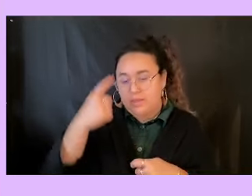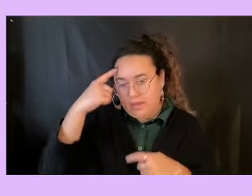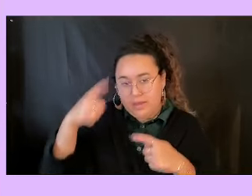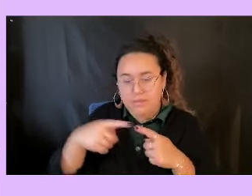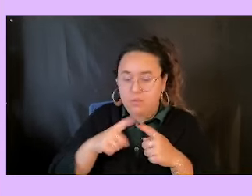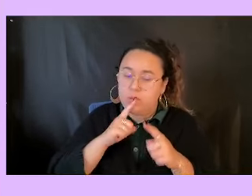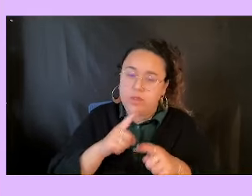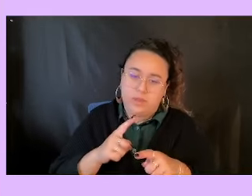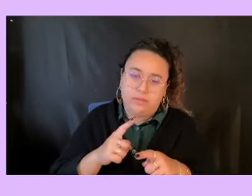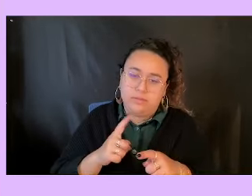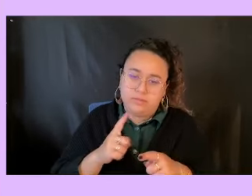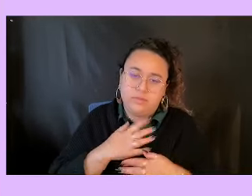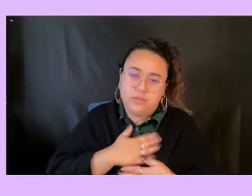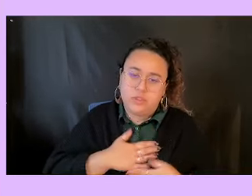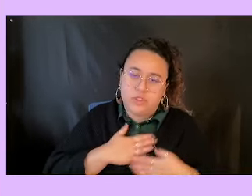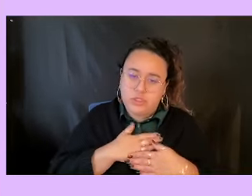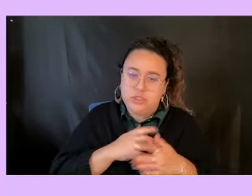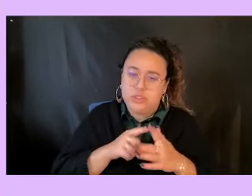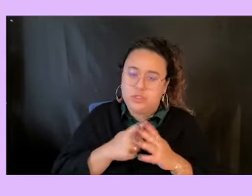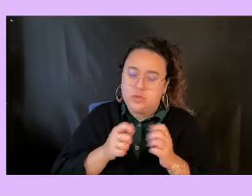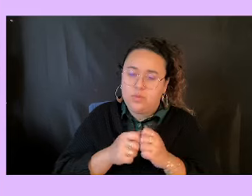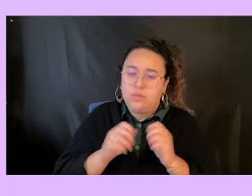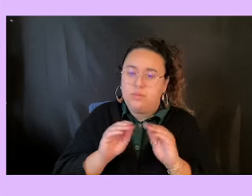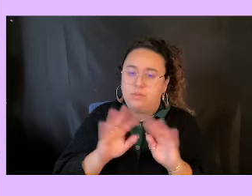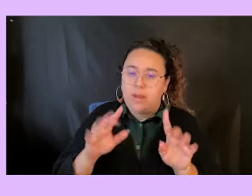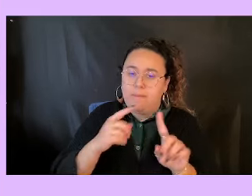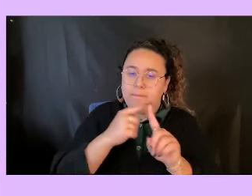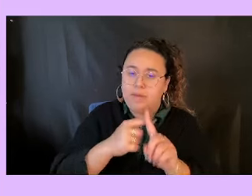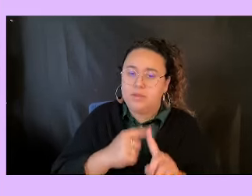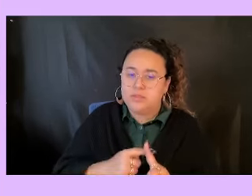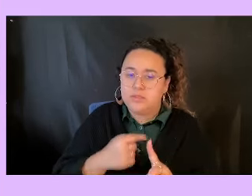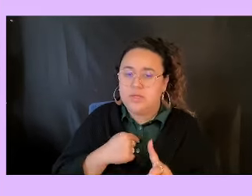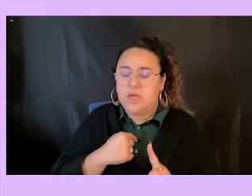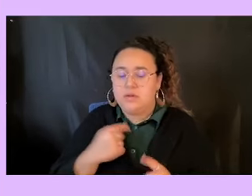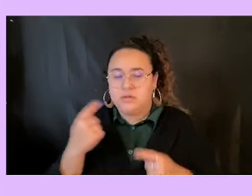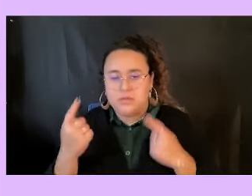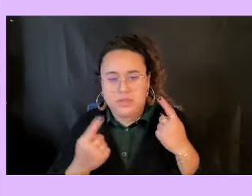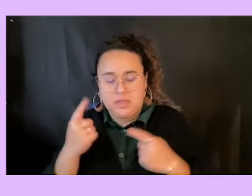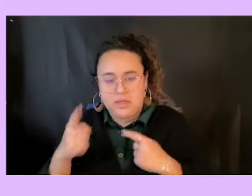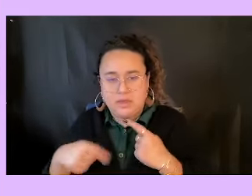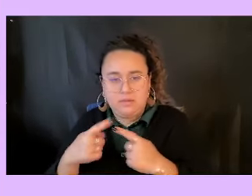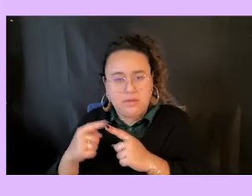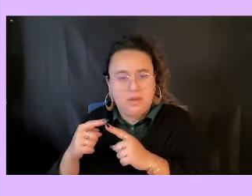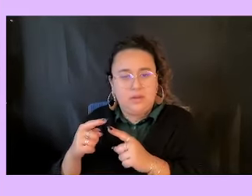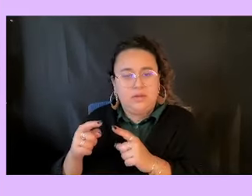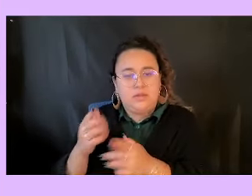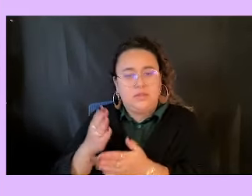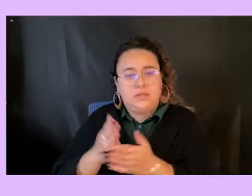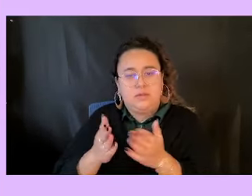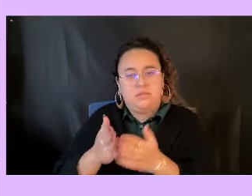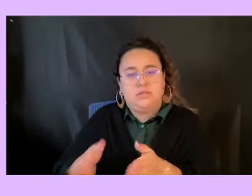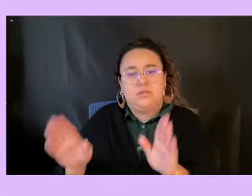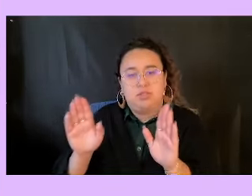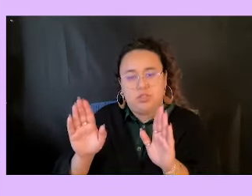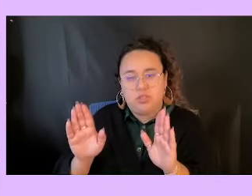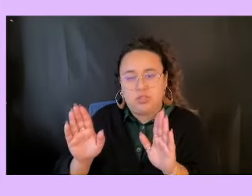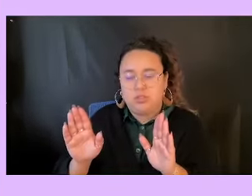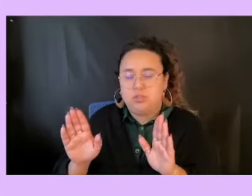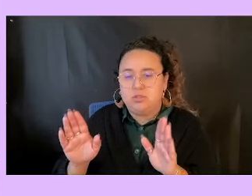because I was rolling in hot, coming in hot with some like general,